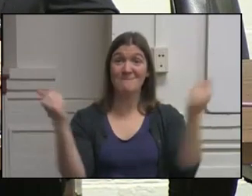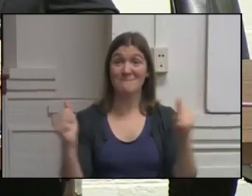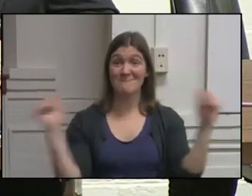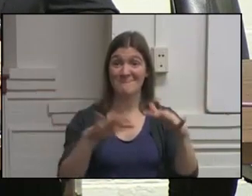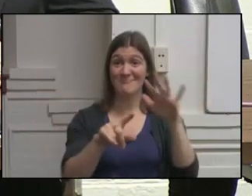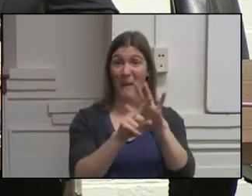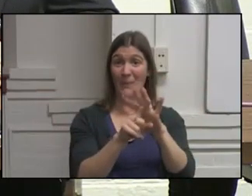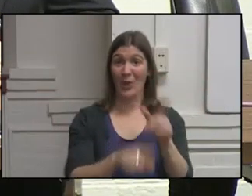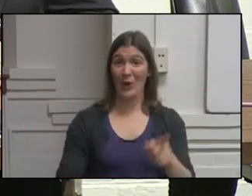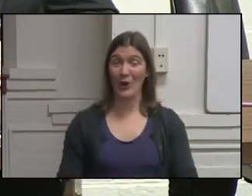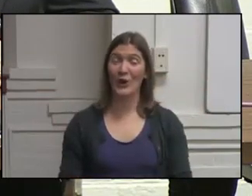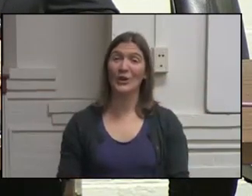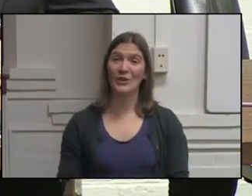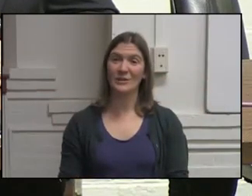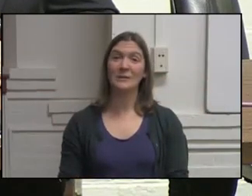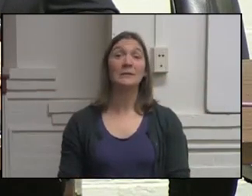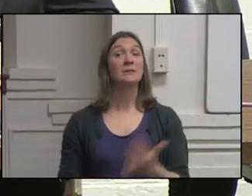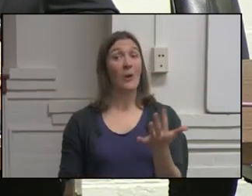people.